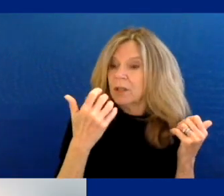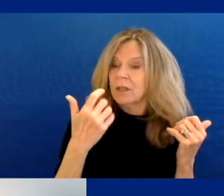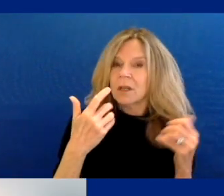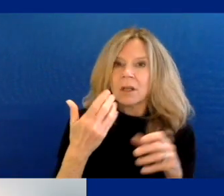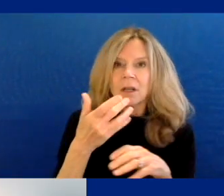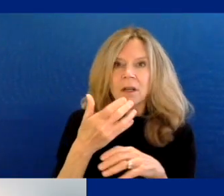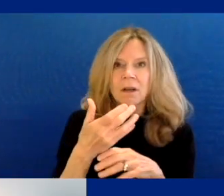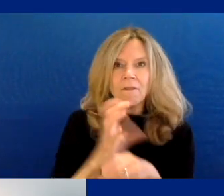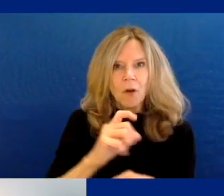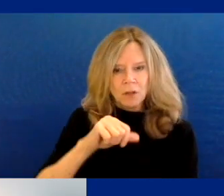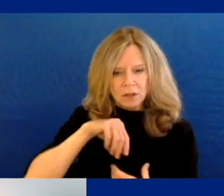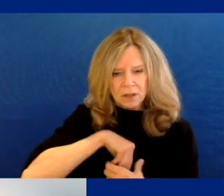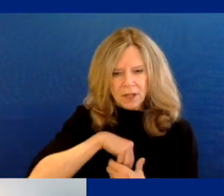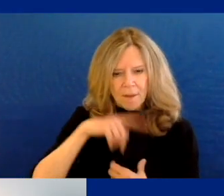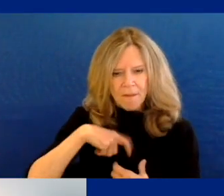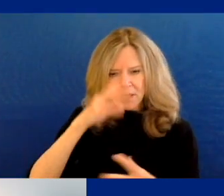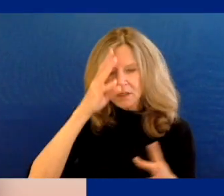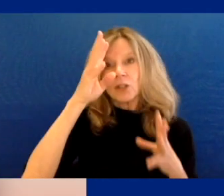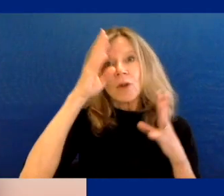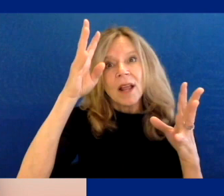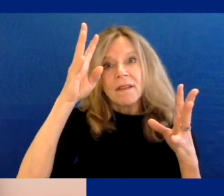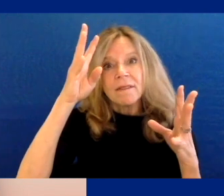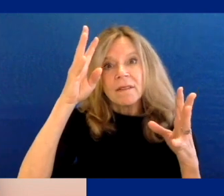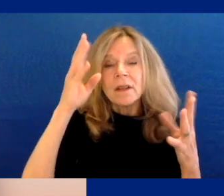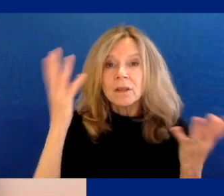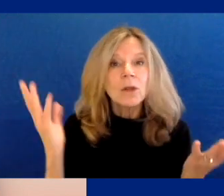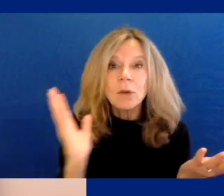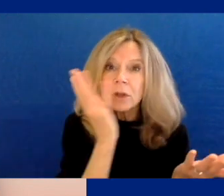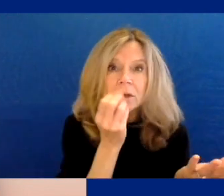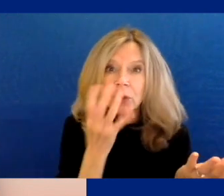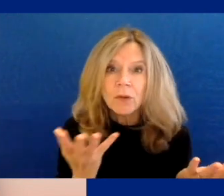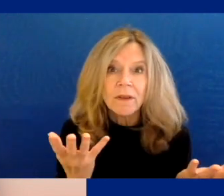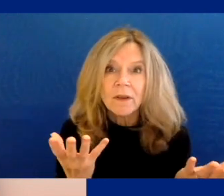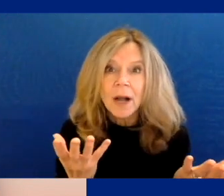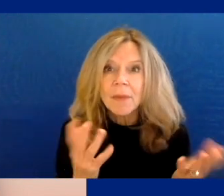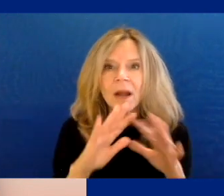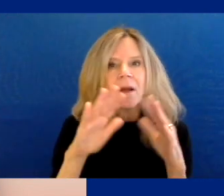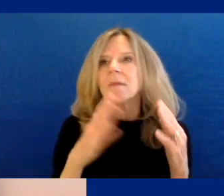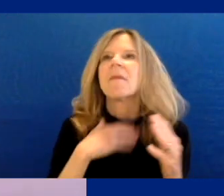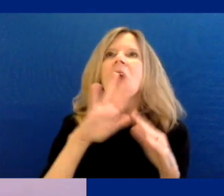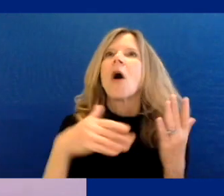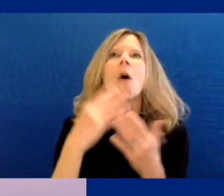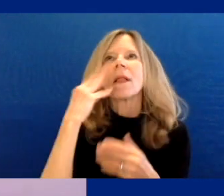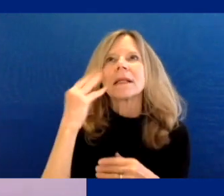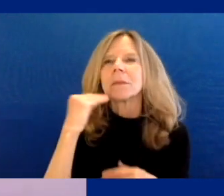forces you to be creative. So it's just a beautiful thing overall. The whole experience is